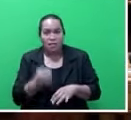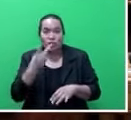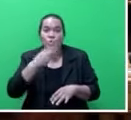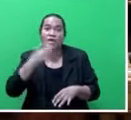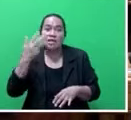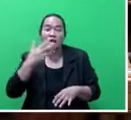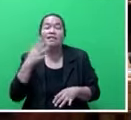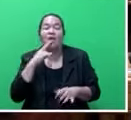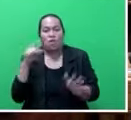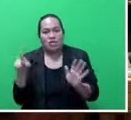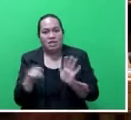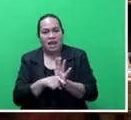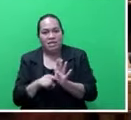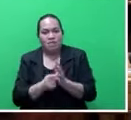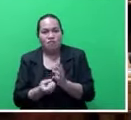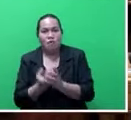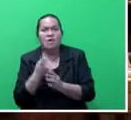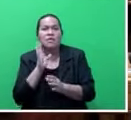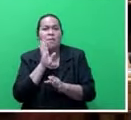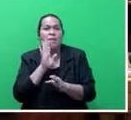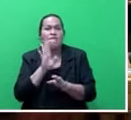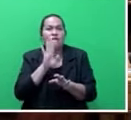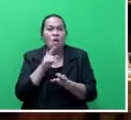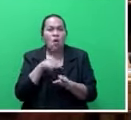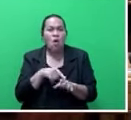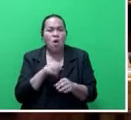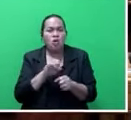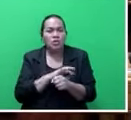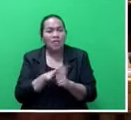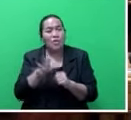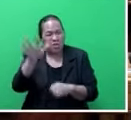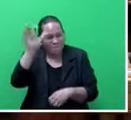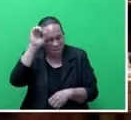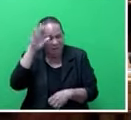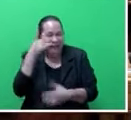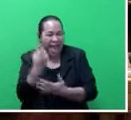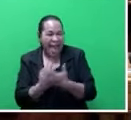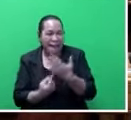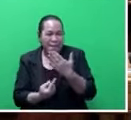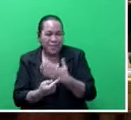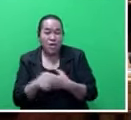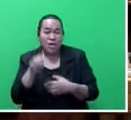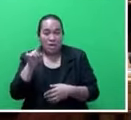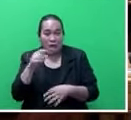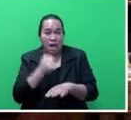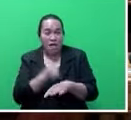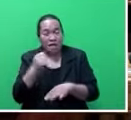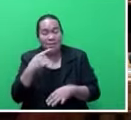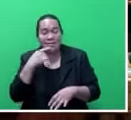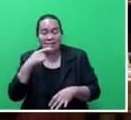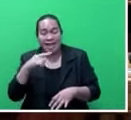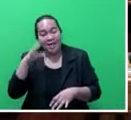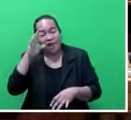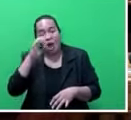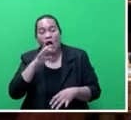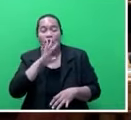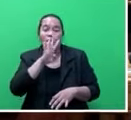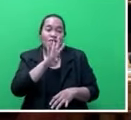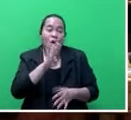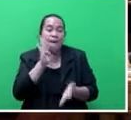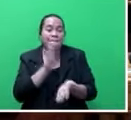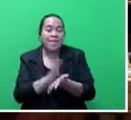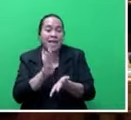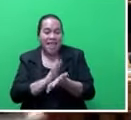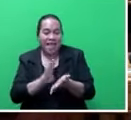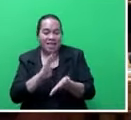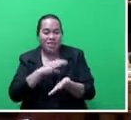And that was even before COVID. And we all remember what happened. They projected 4 billion collection to be collected in